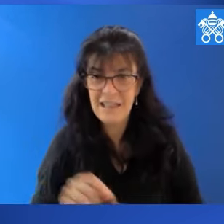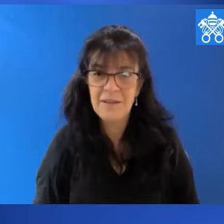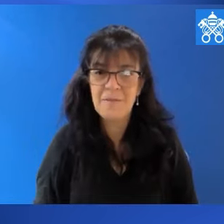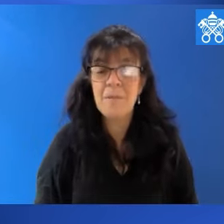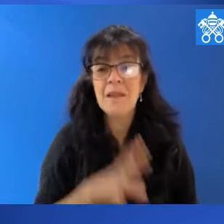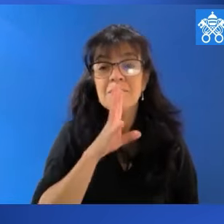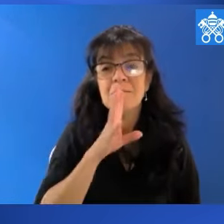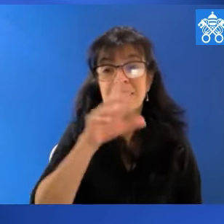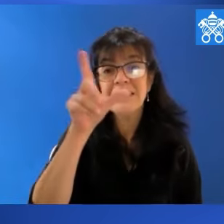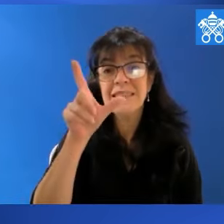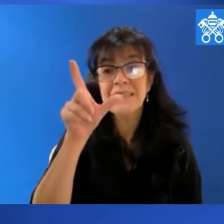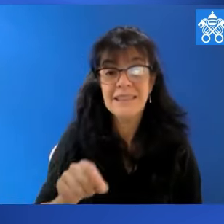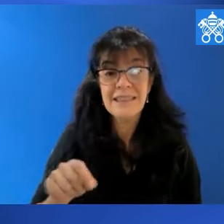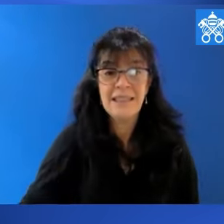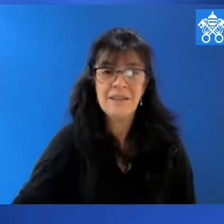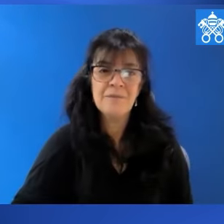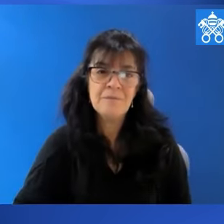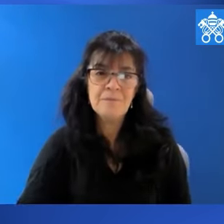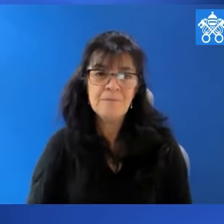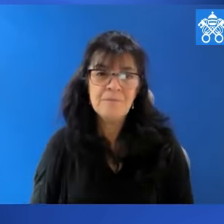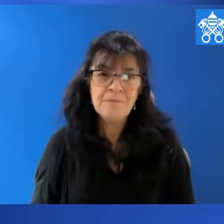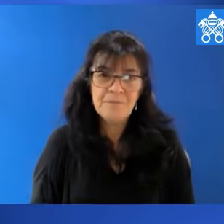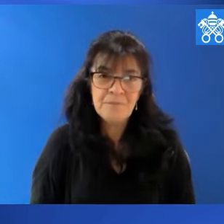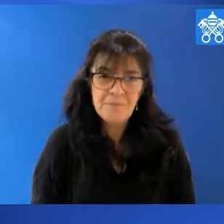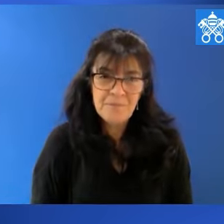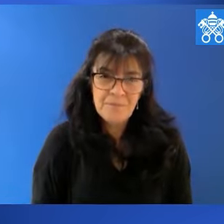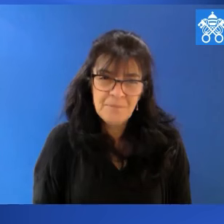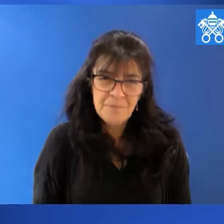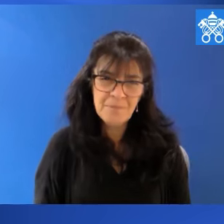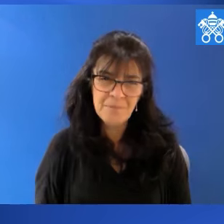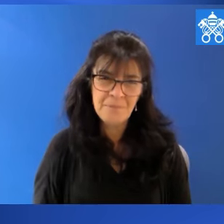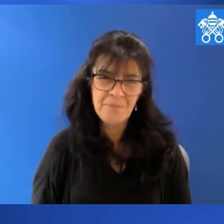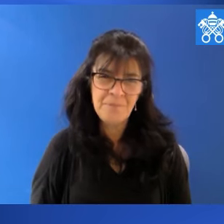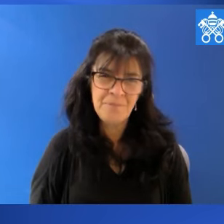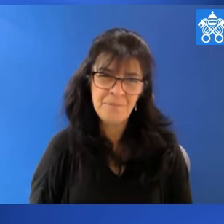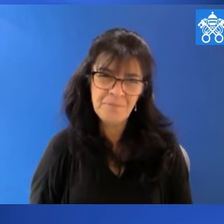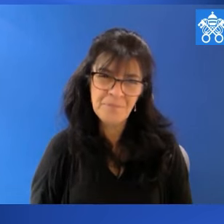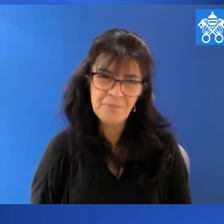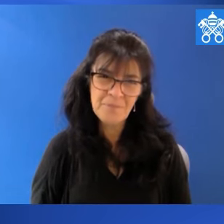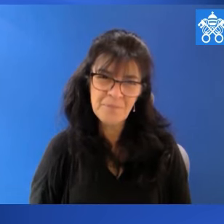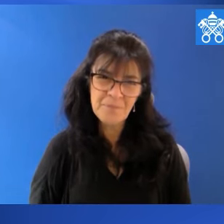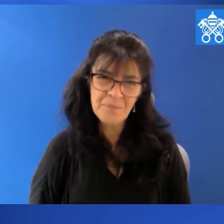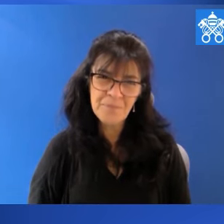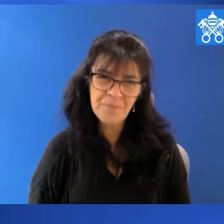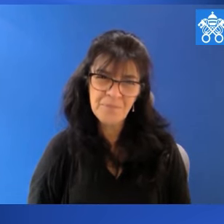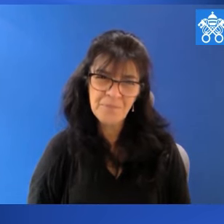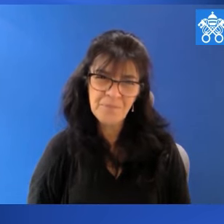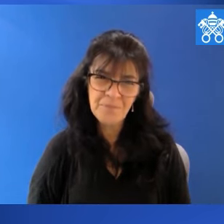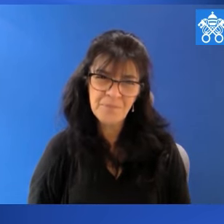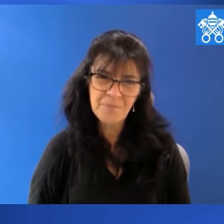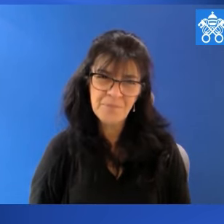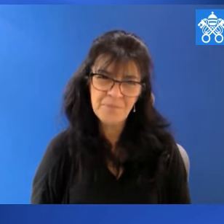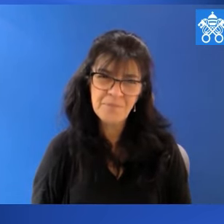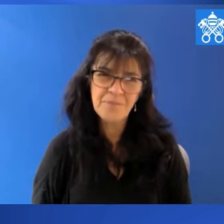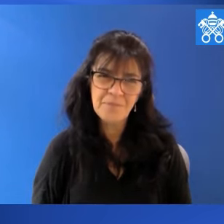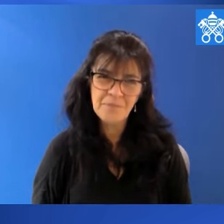Do un cordiale benvenuto ai pellegrini di lingua inglese presenti all'odierna udienza, specialmente al gruppo di